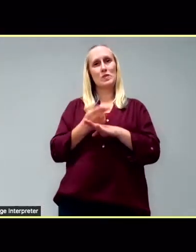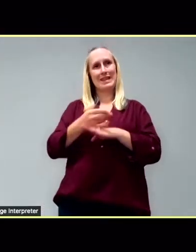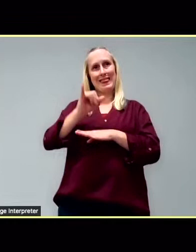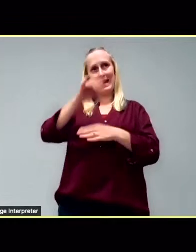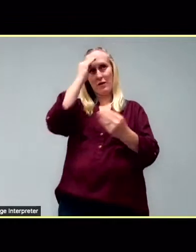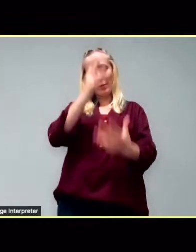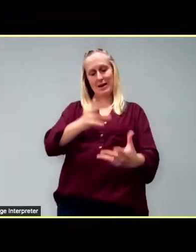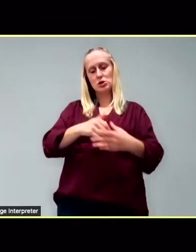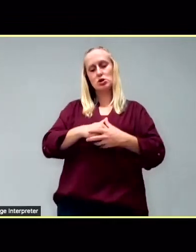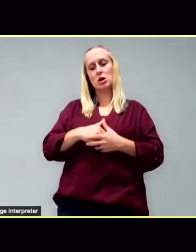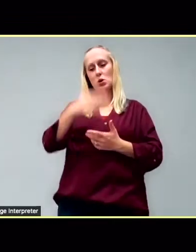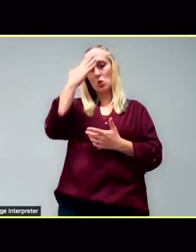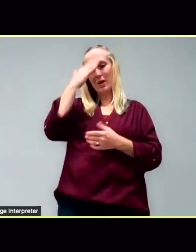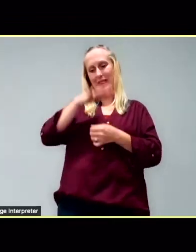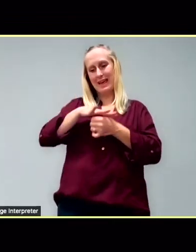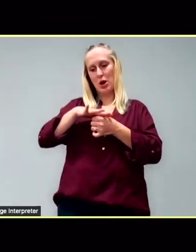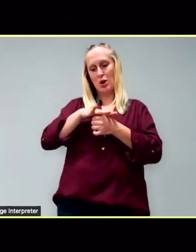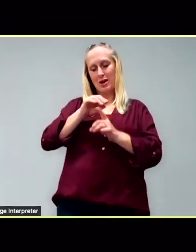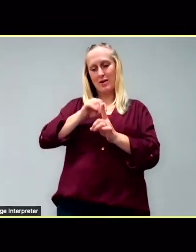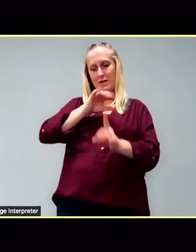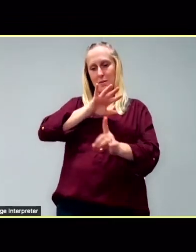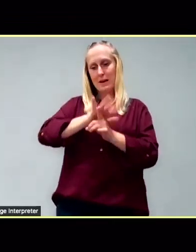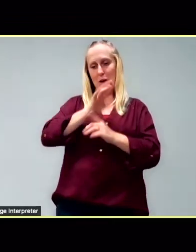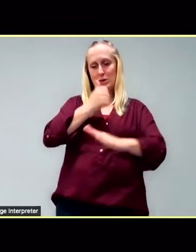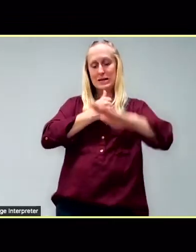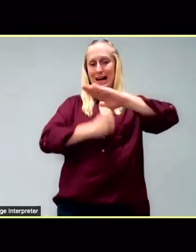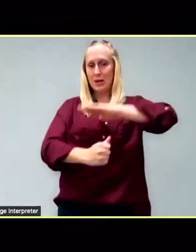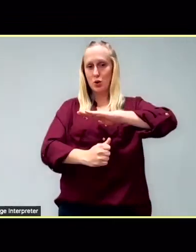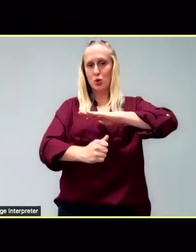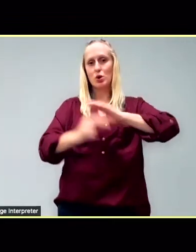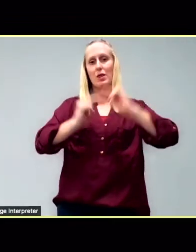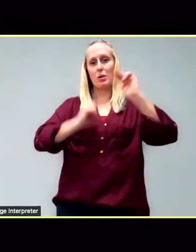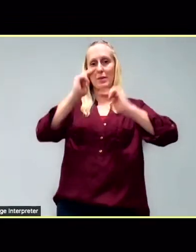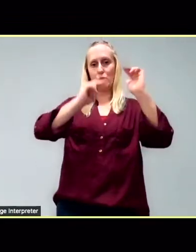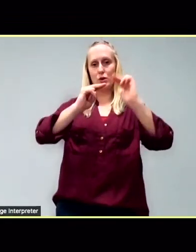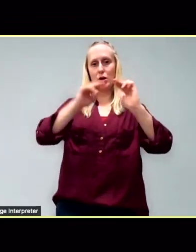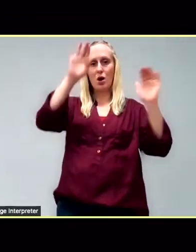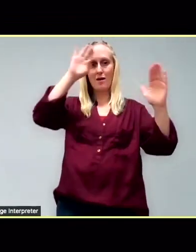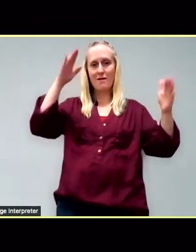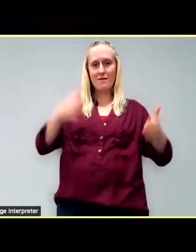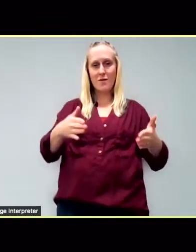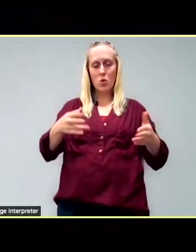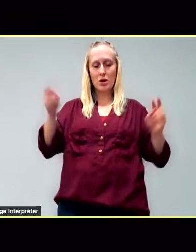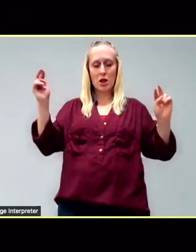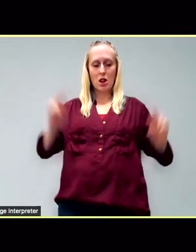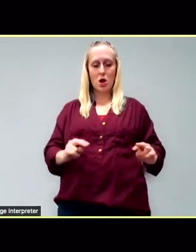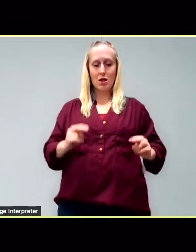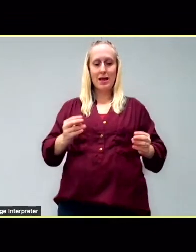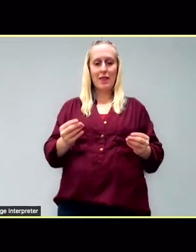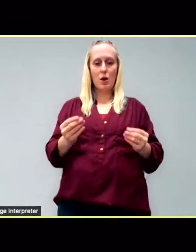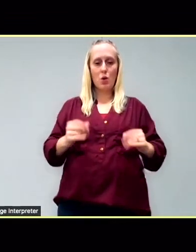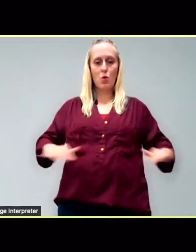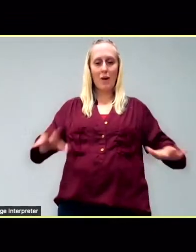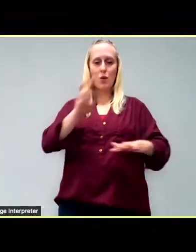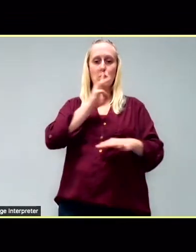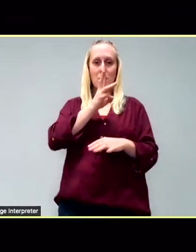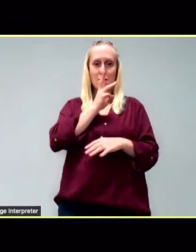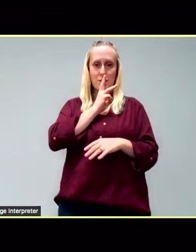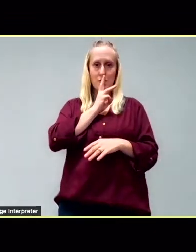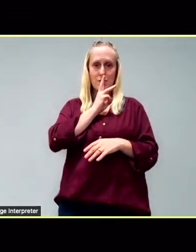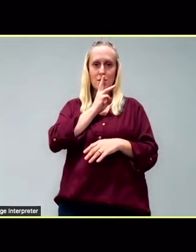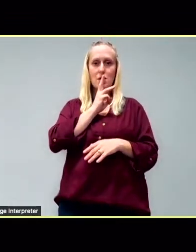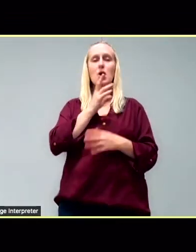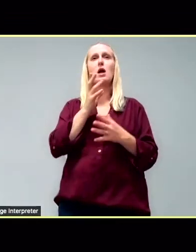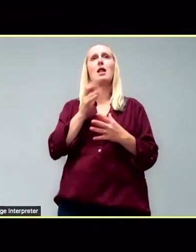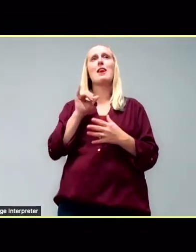knowing that the area of impact was underneath the building, the attention really turned to groundwater and the extent of groundwater. And a lot of that was